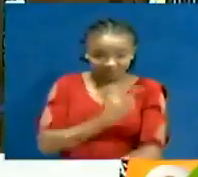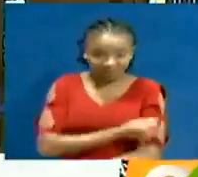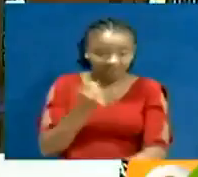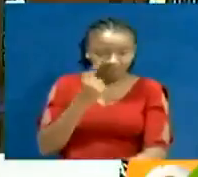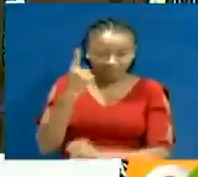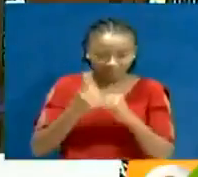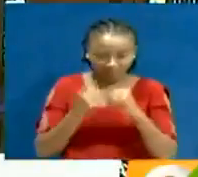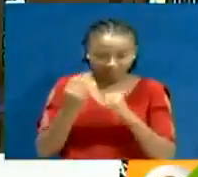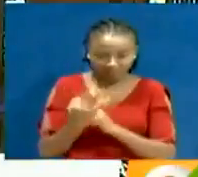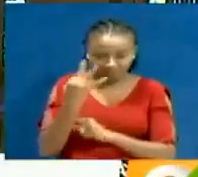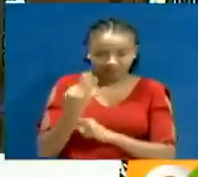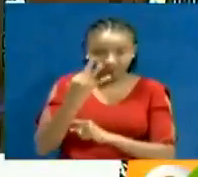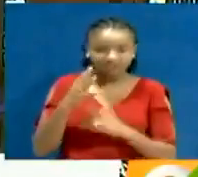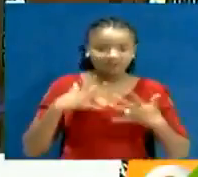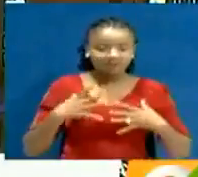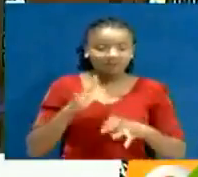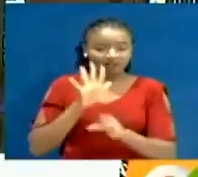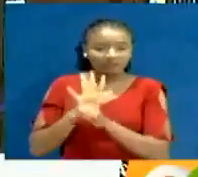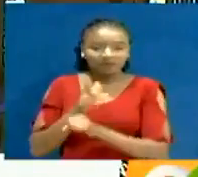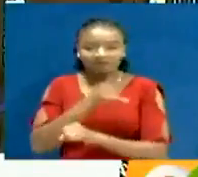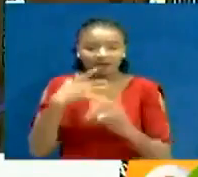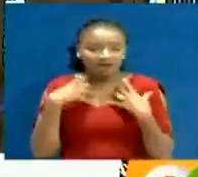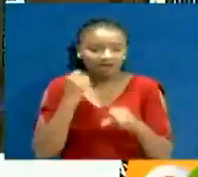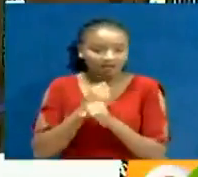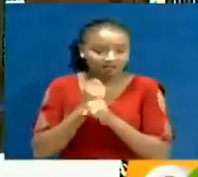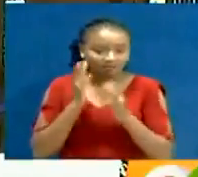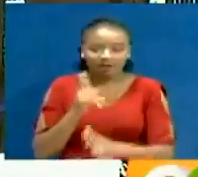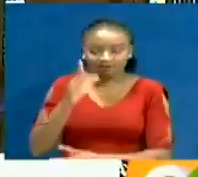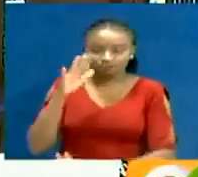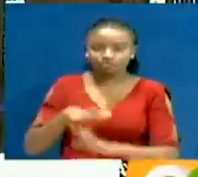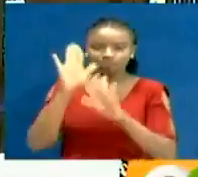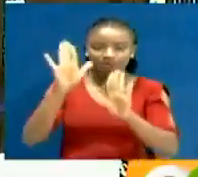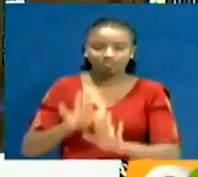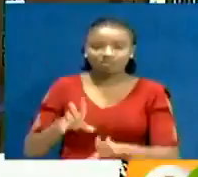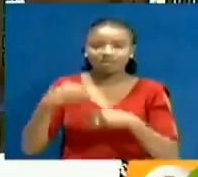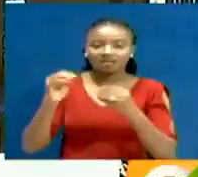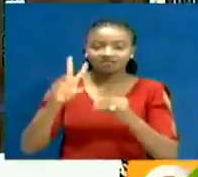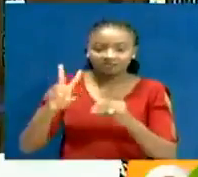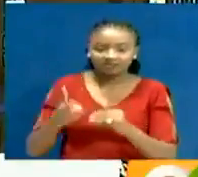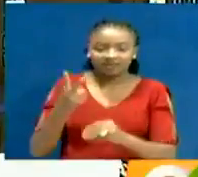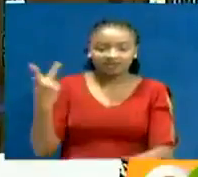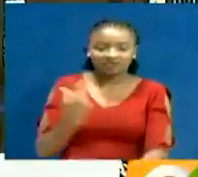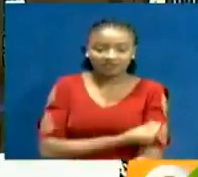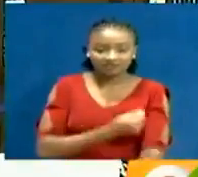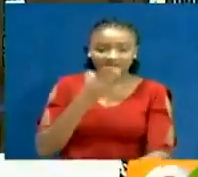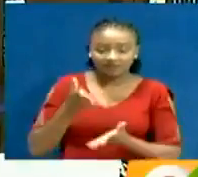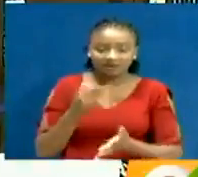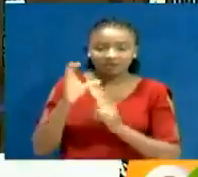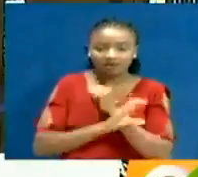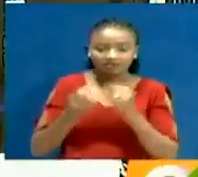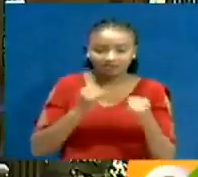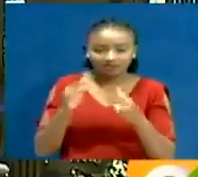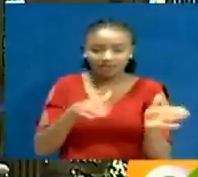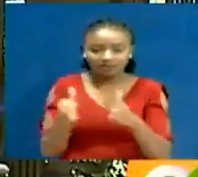first dose in March, a majority of whom were healthcare workers, will be given priority as the country seeks to progressively acquire